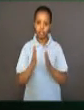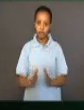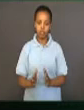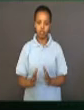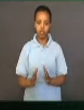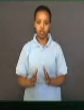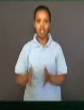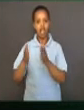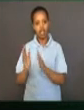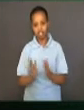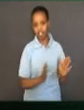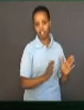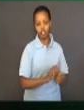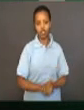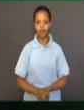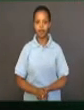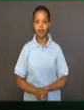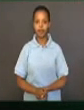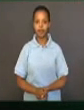Students, let's get ready.